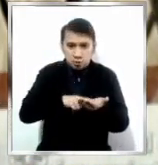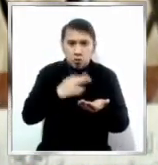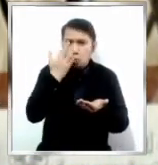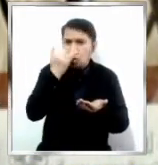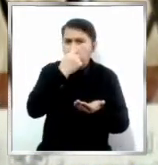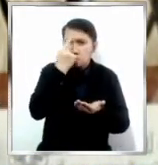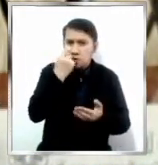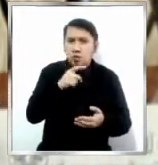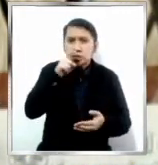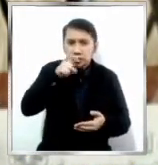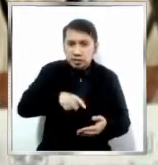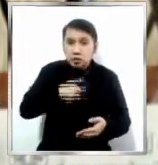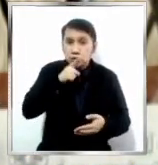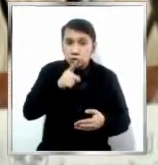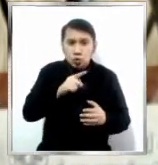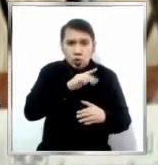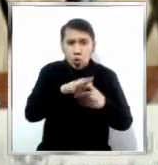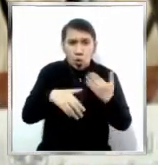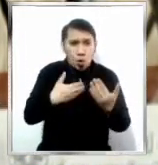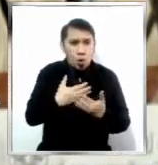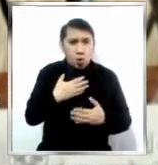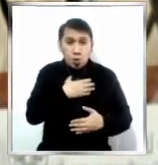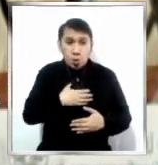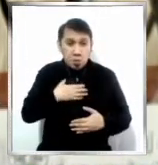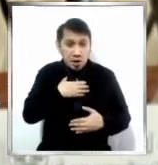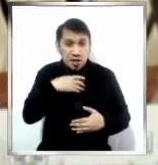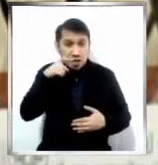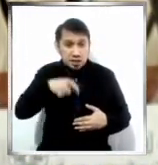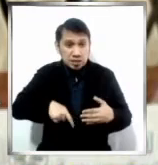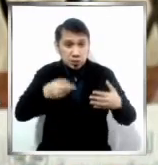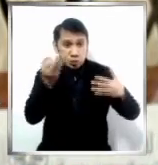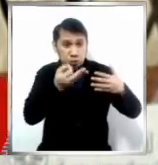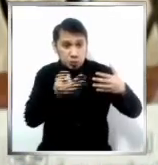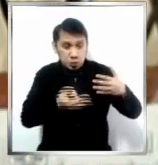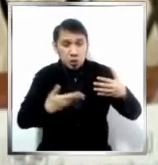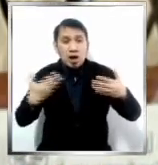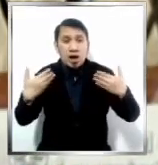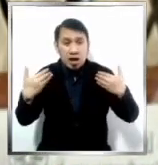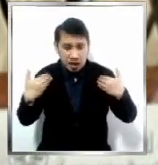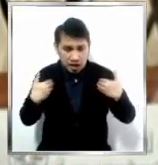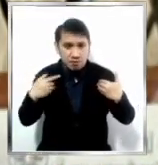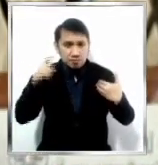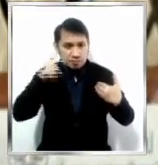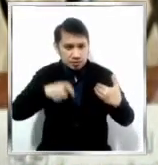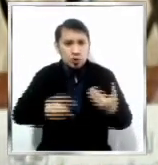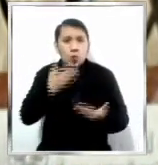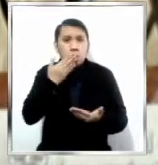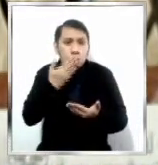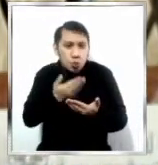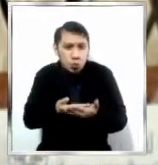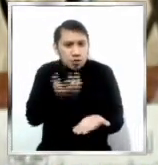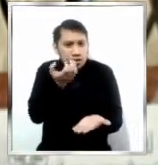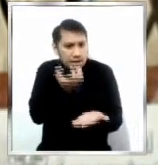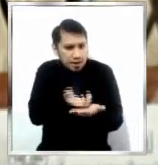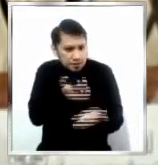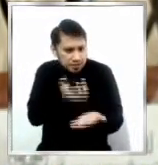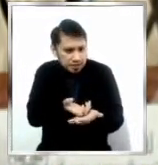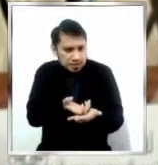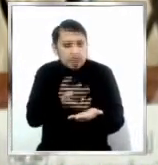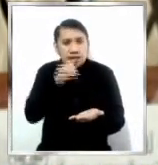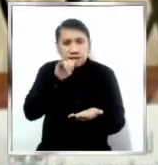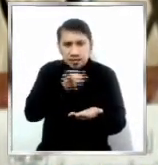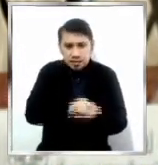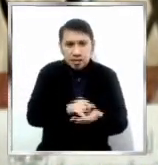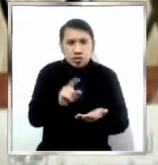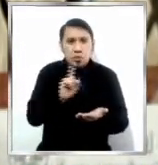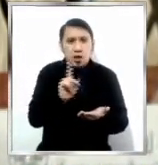any complaint that we are going to file will be backed up by competent evidence. So that's what our composite teams are